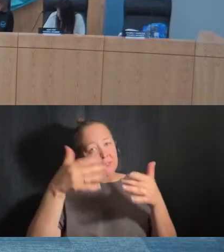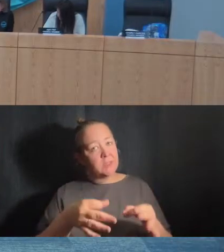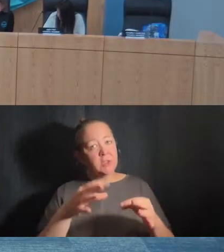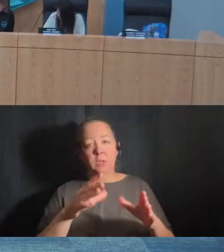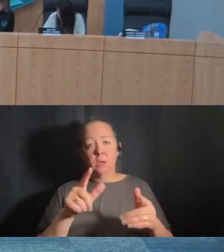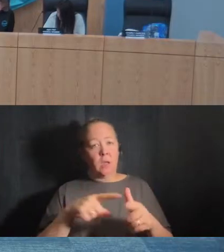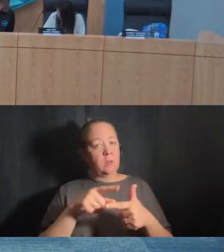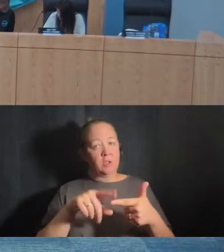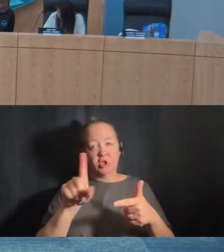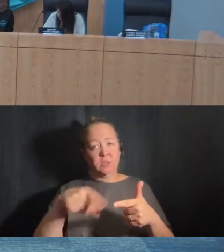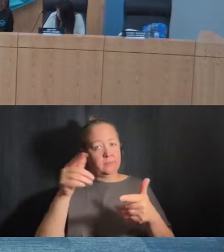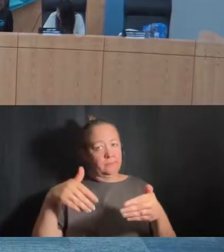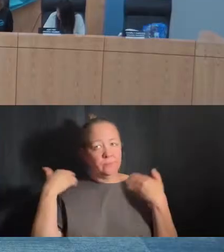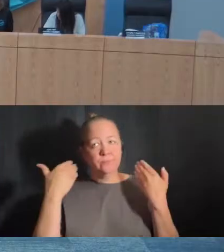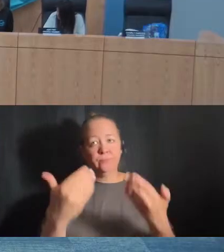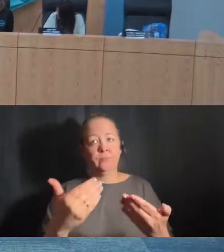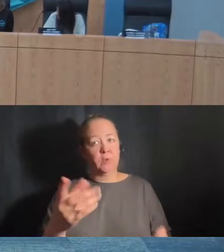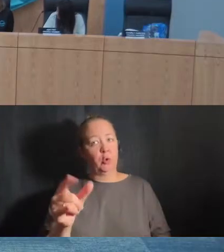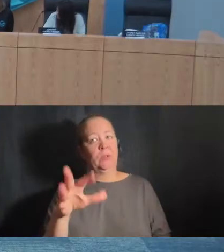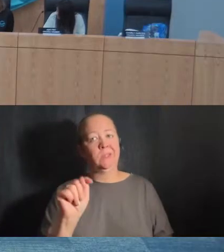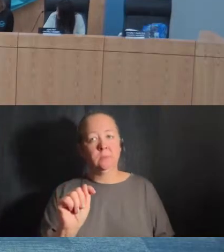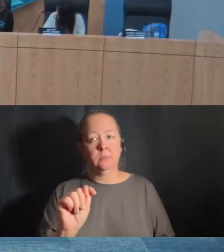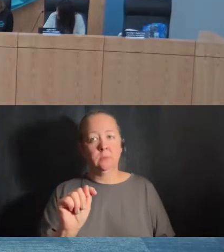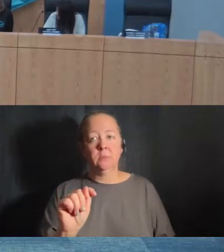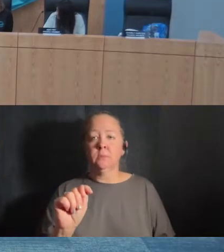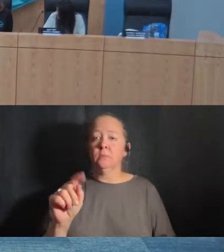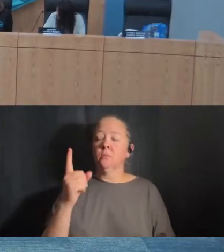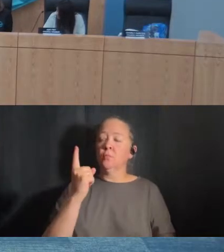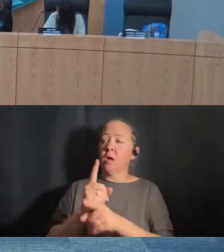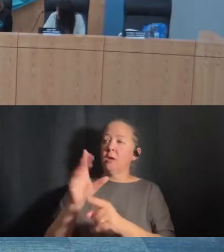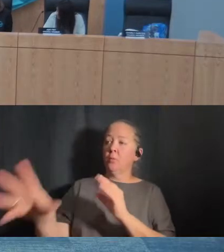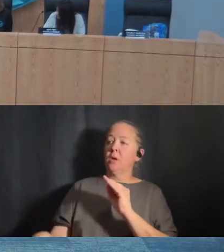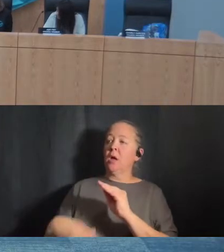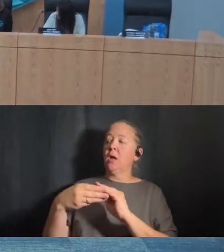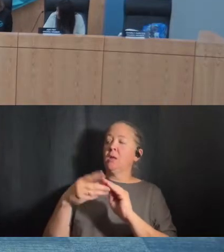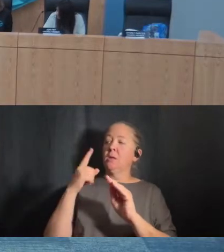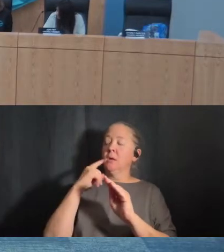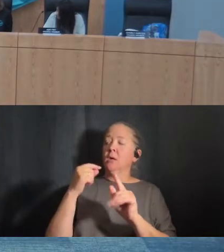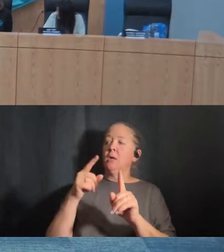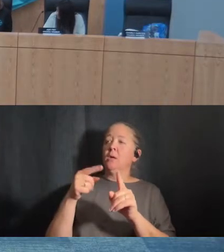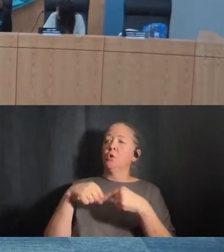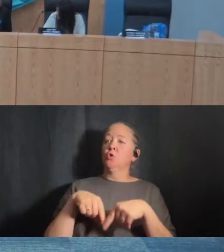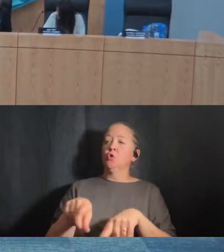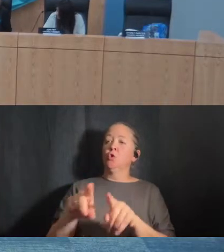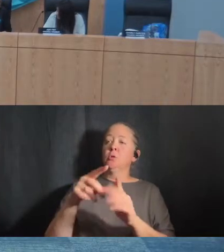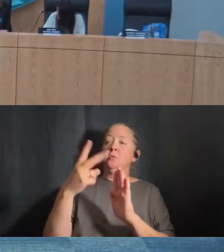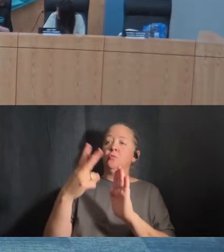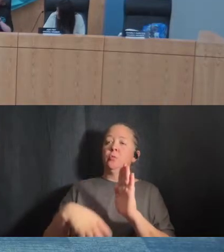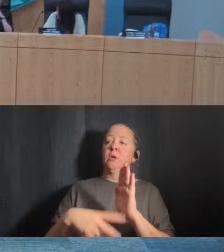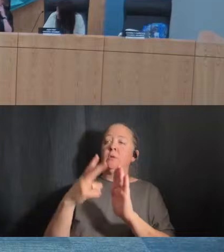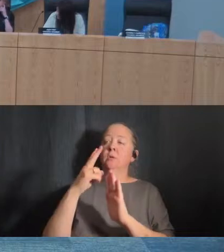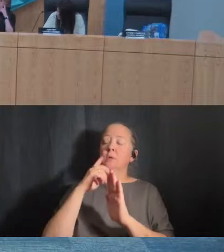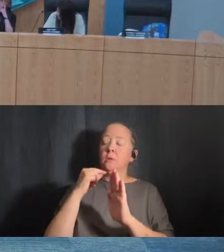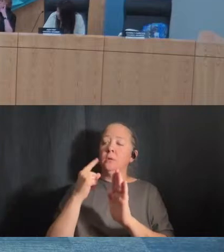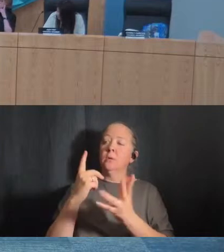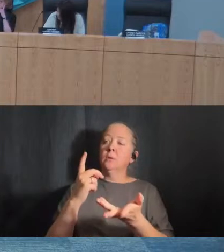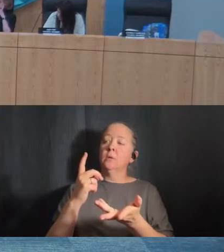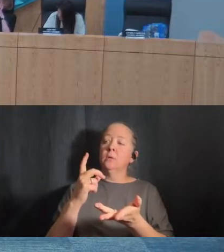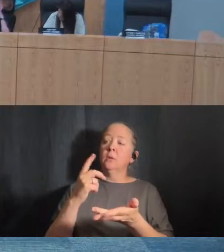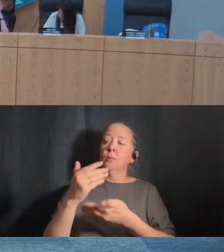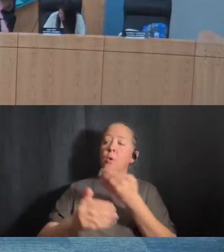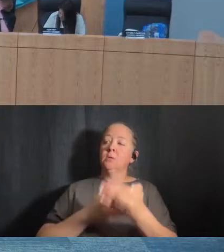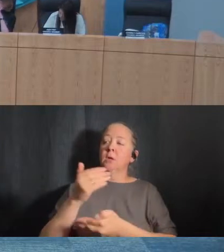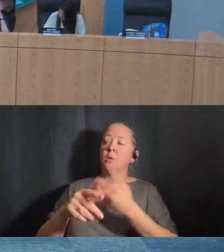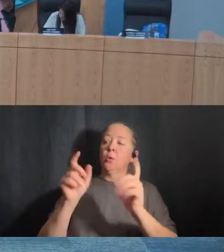And I would add, I think during the reader process, we can adjust the tax rate and we can adjust spending. It's